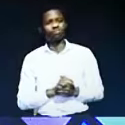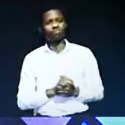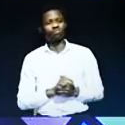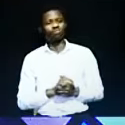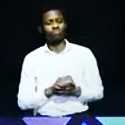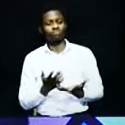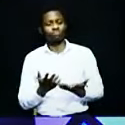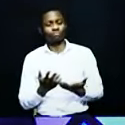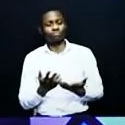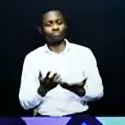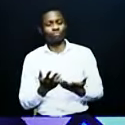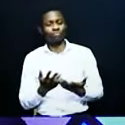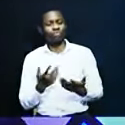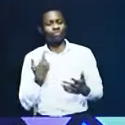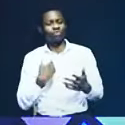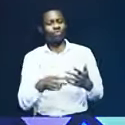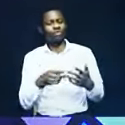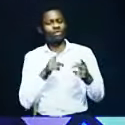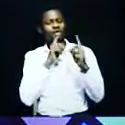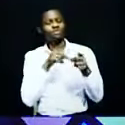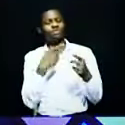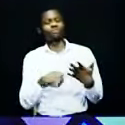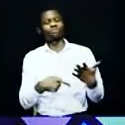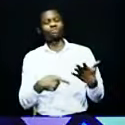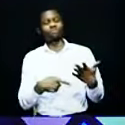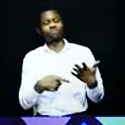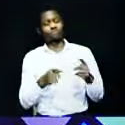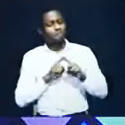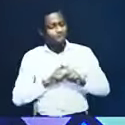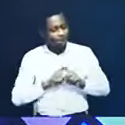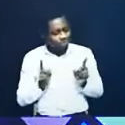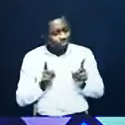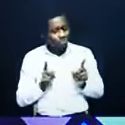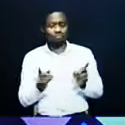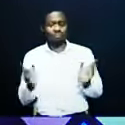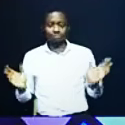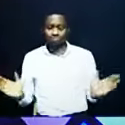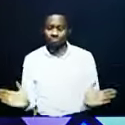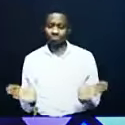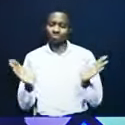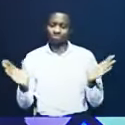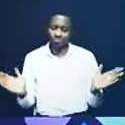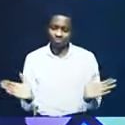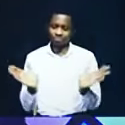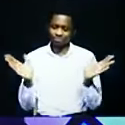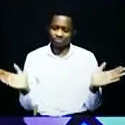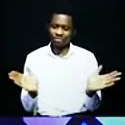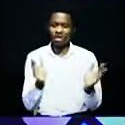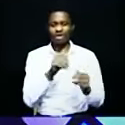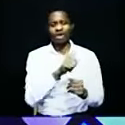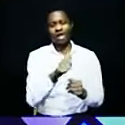the solution? But encourage one another daily.